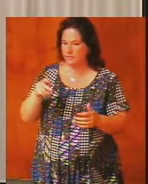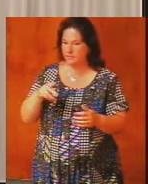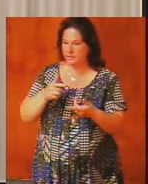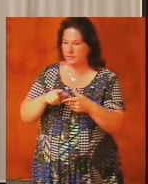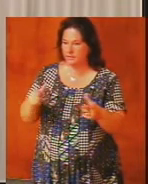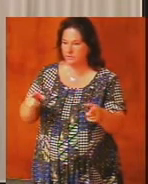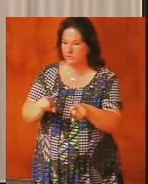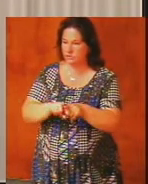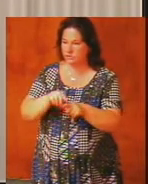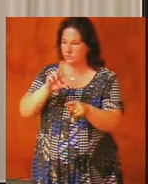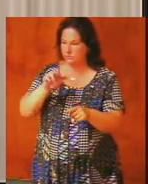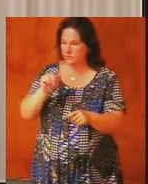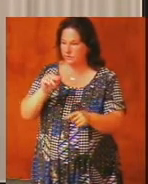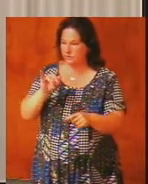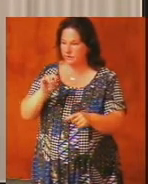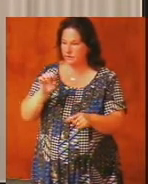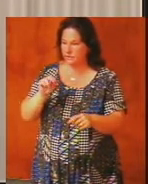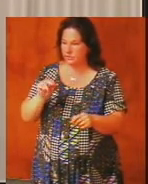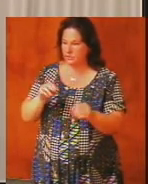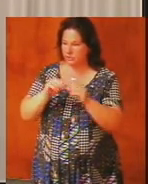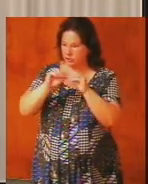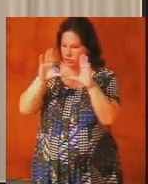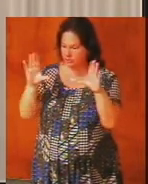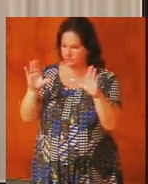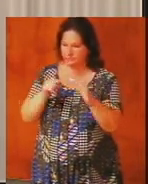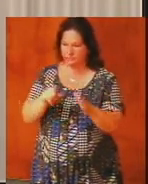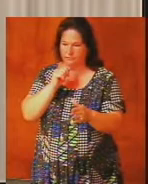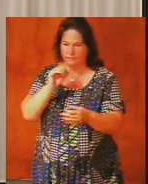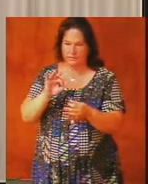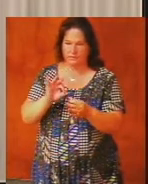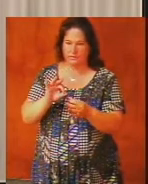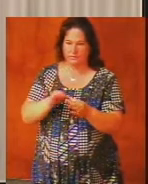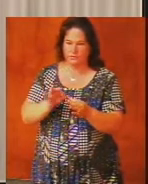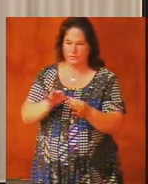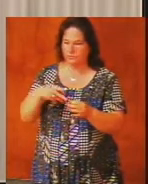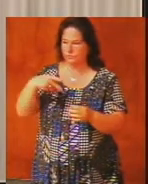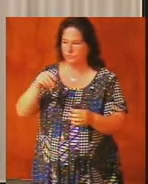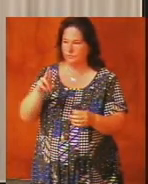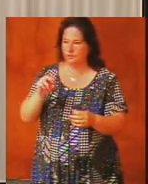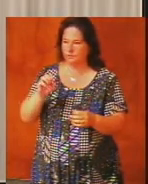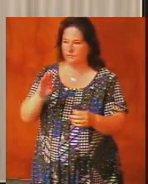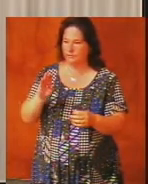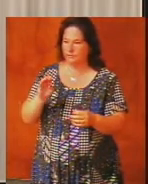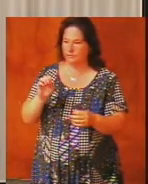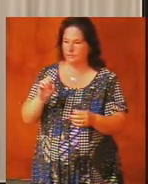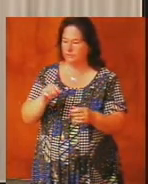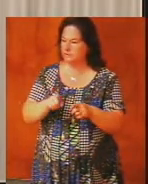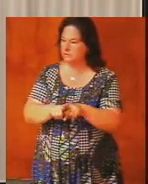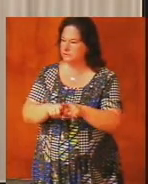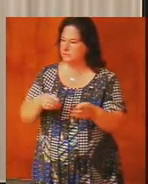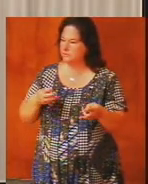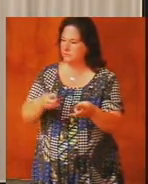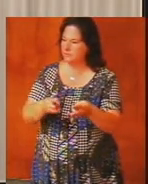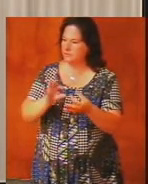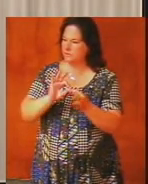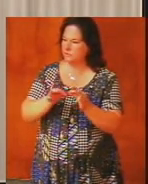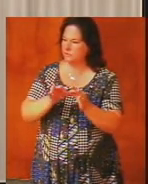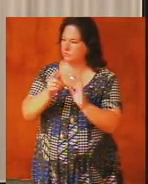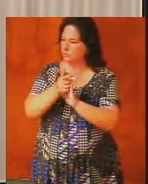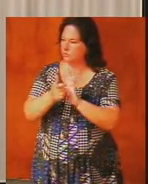Revelation. You don't interpret a proverb the same way you interpret law.